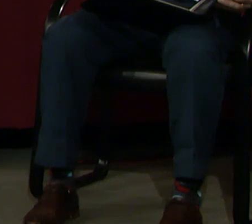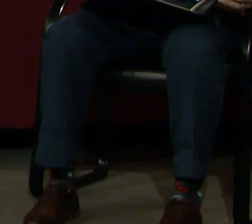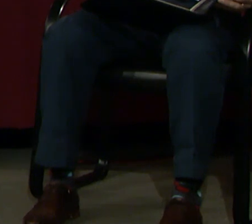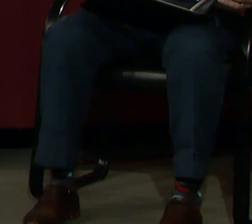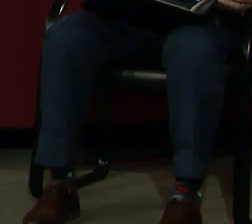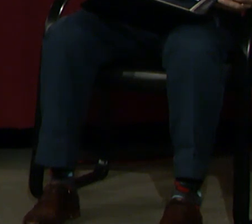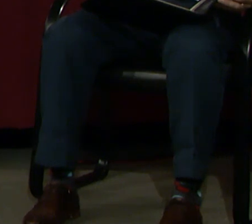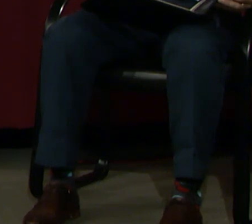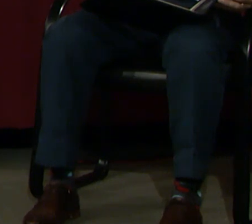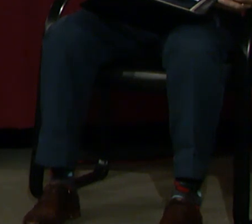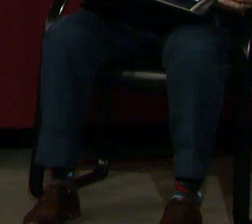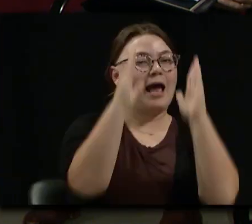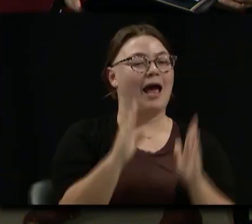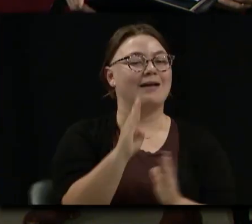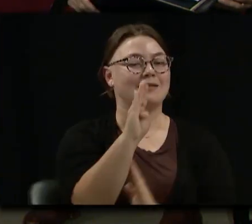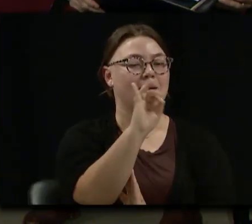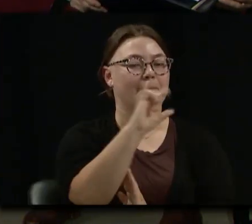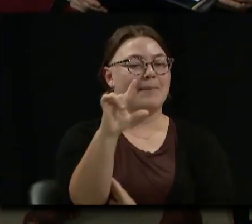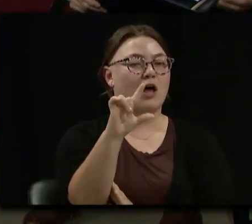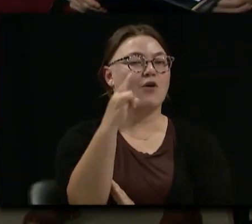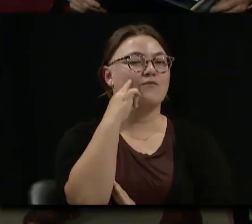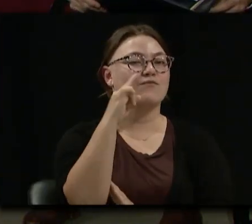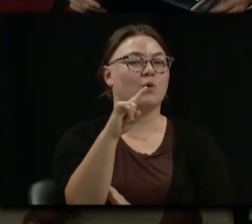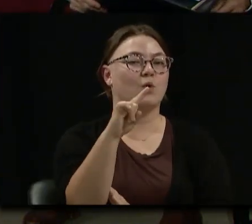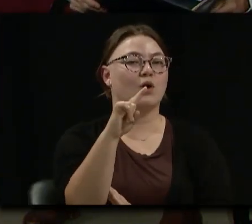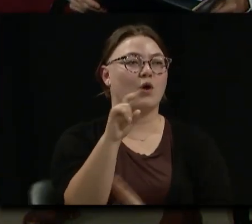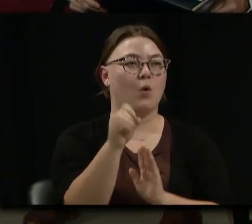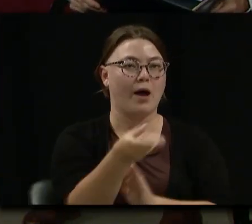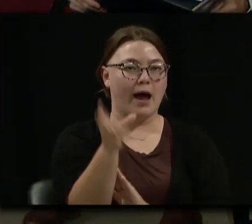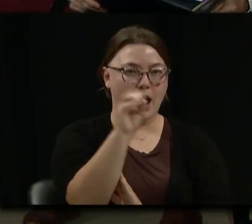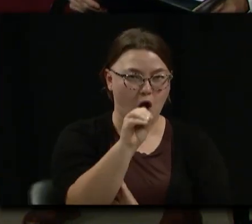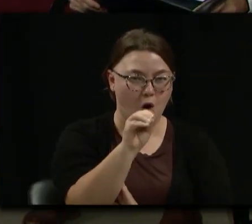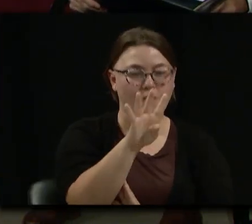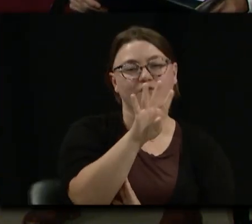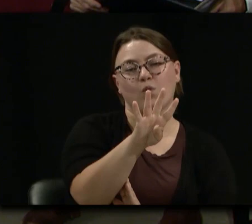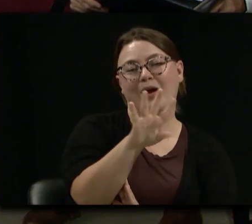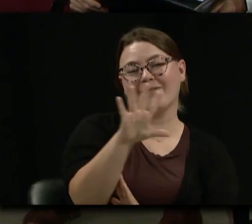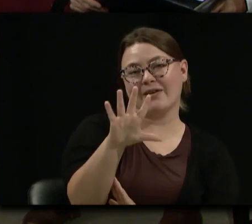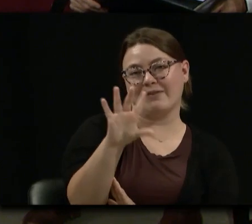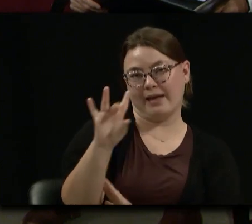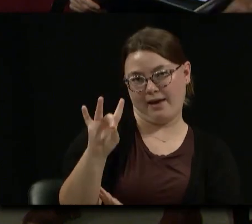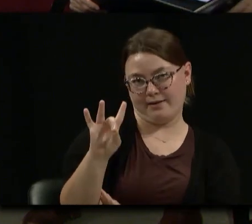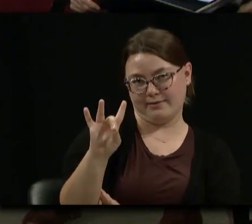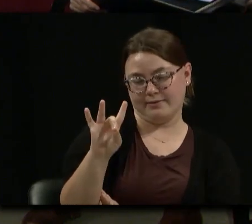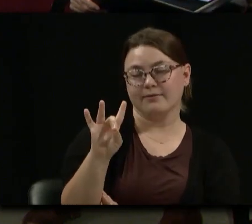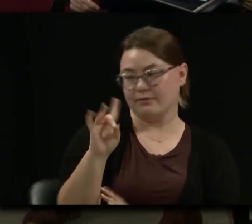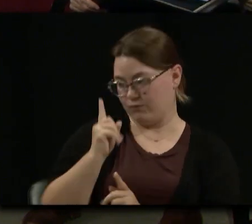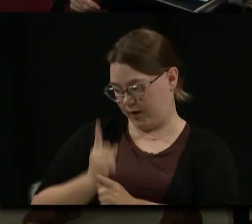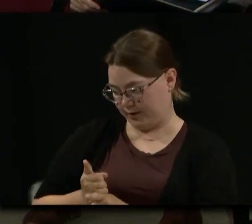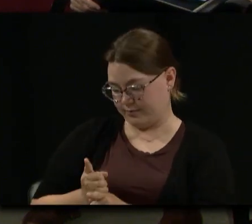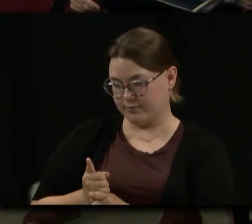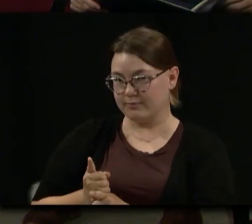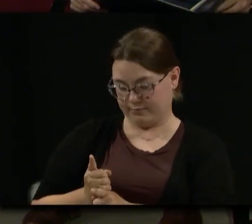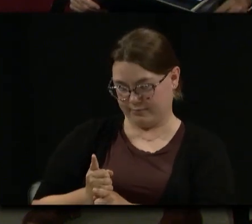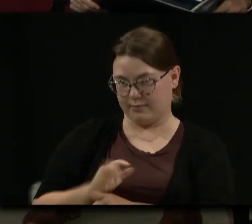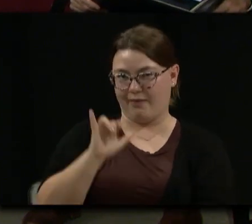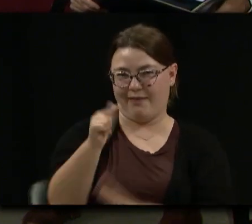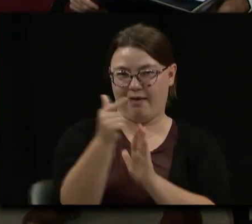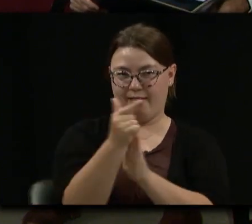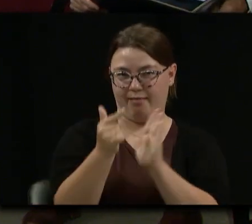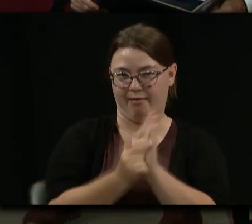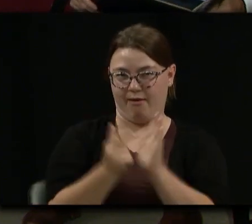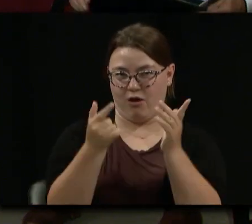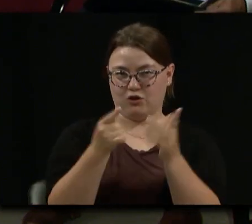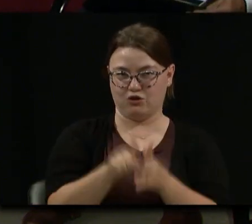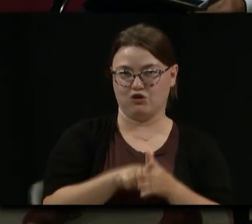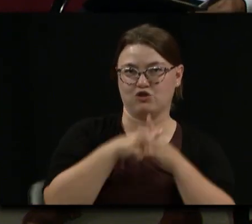from 2022. That was House Bill 458. Correct. And that law passed, took effect in